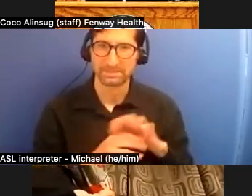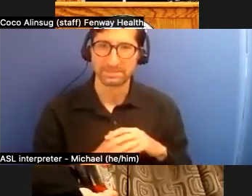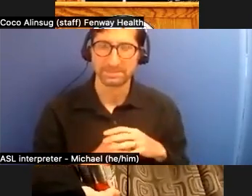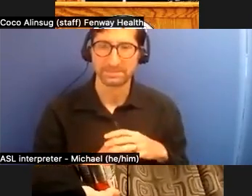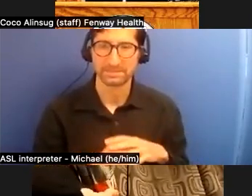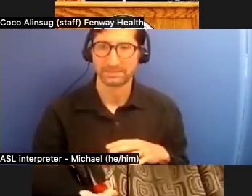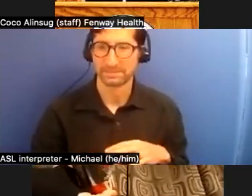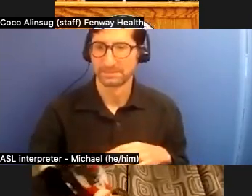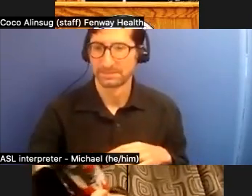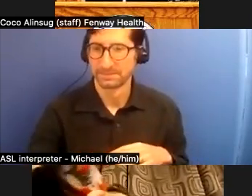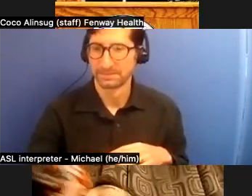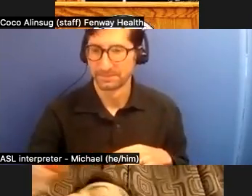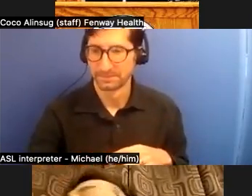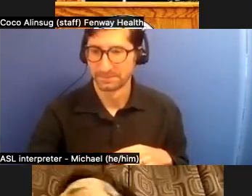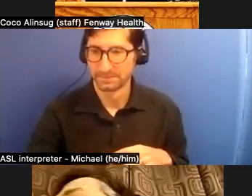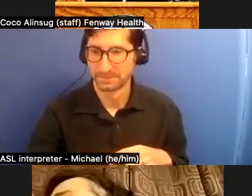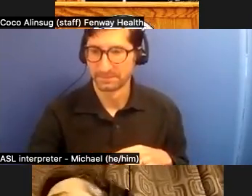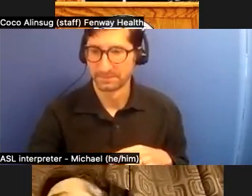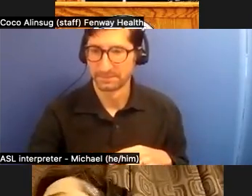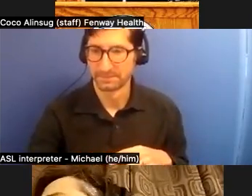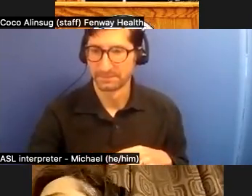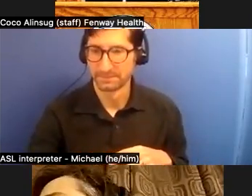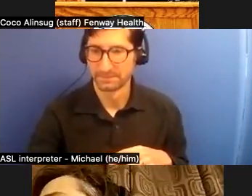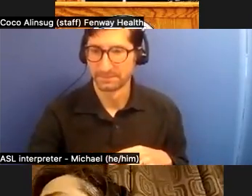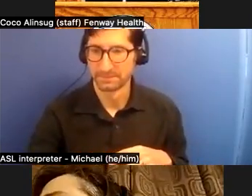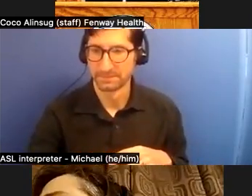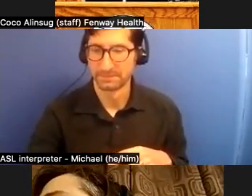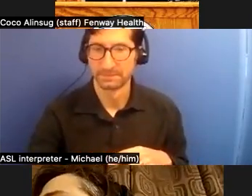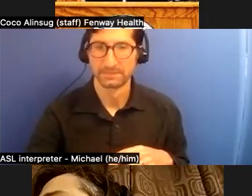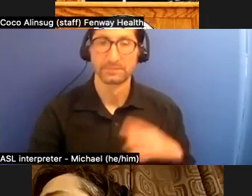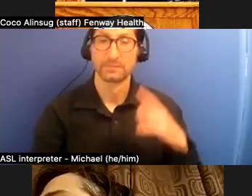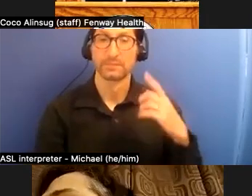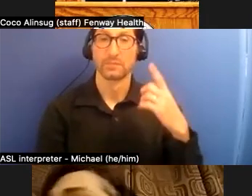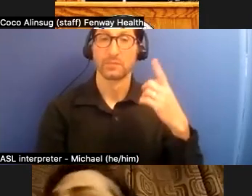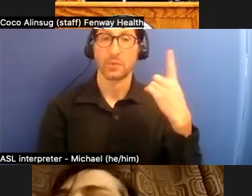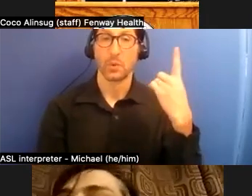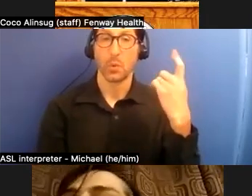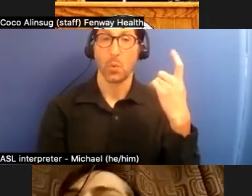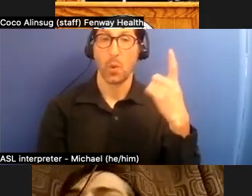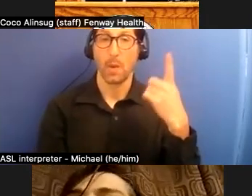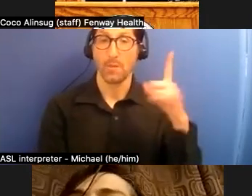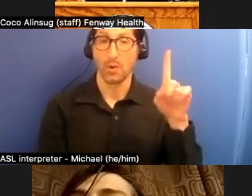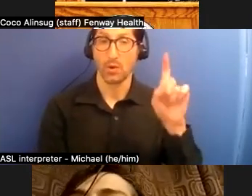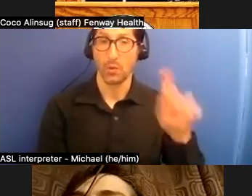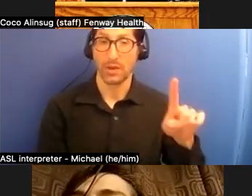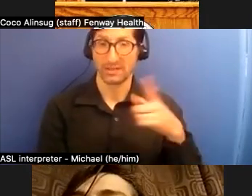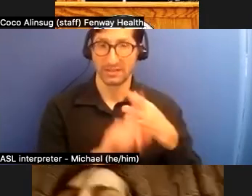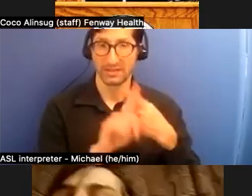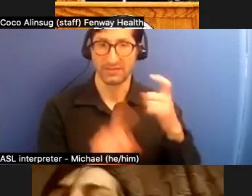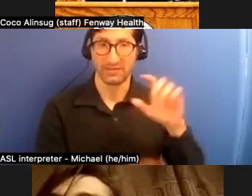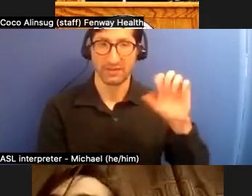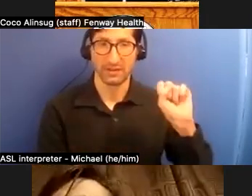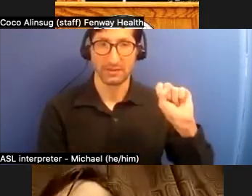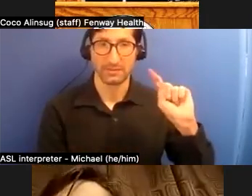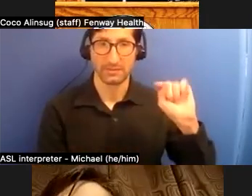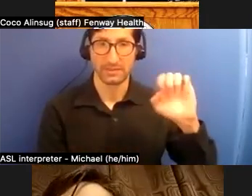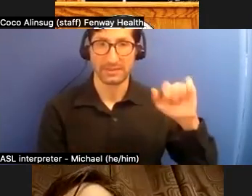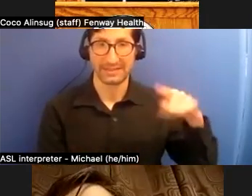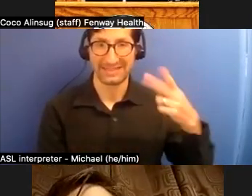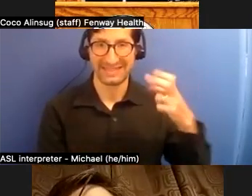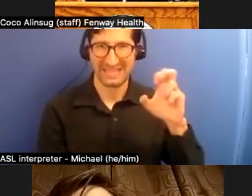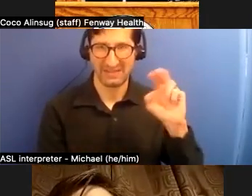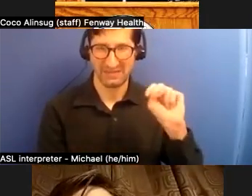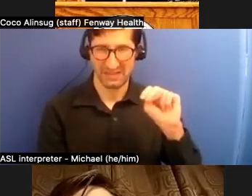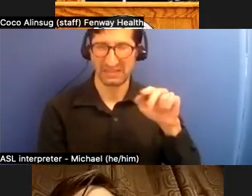There's one more question that Stephen has brought up and would like to speak to that he's noticed in the